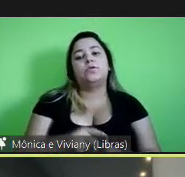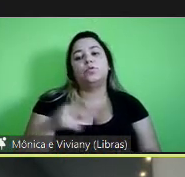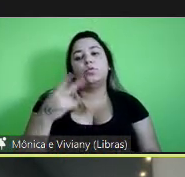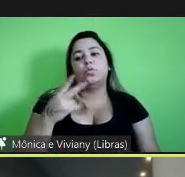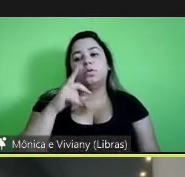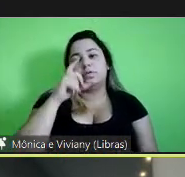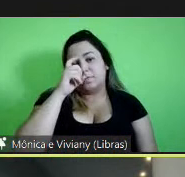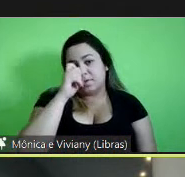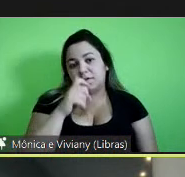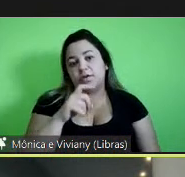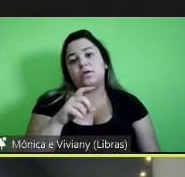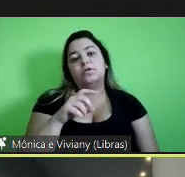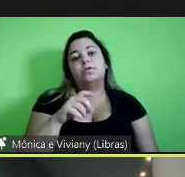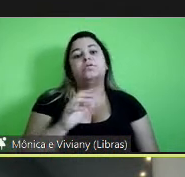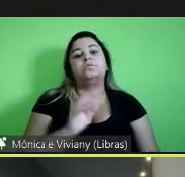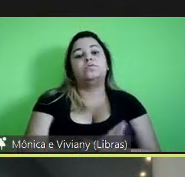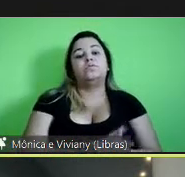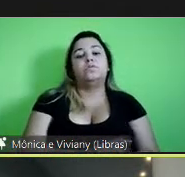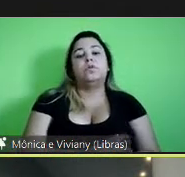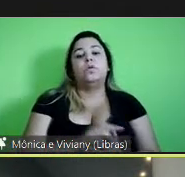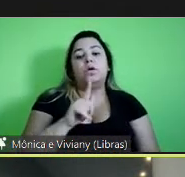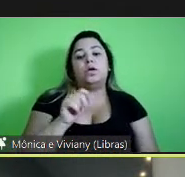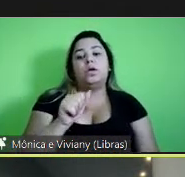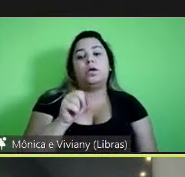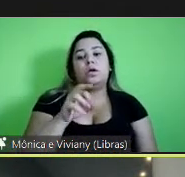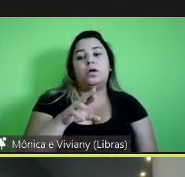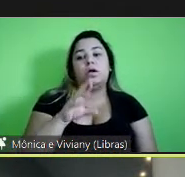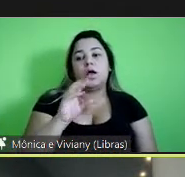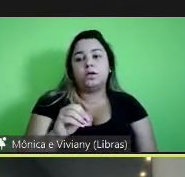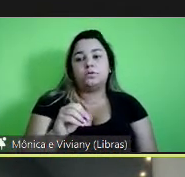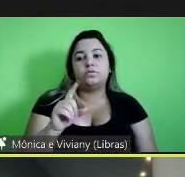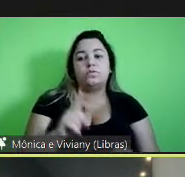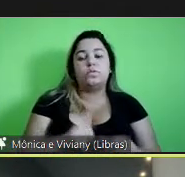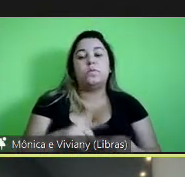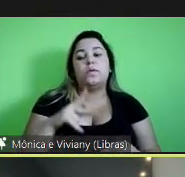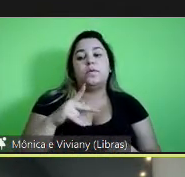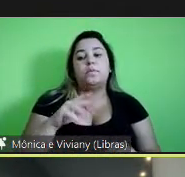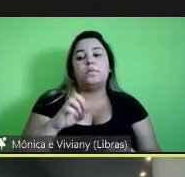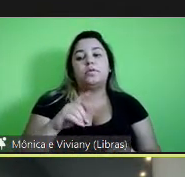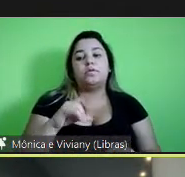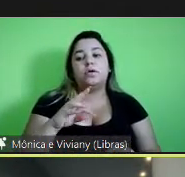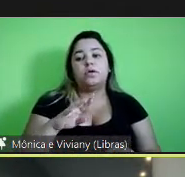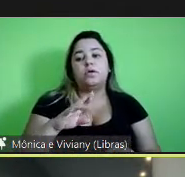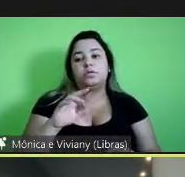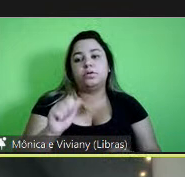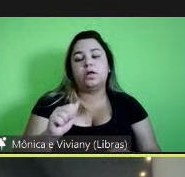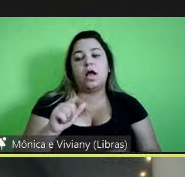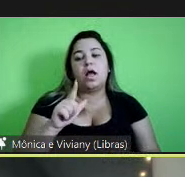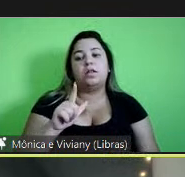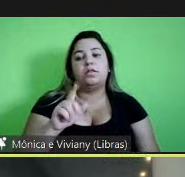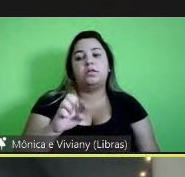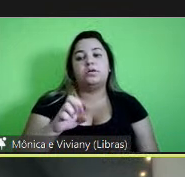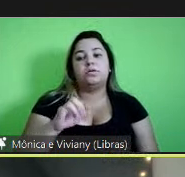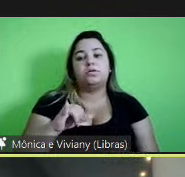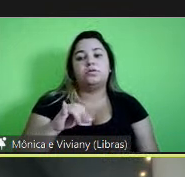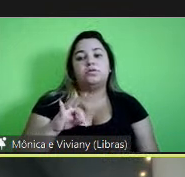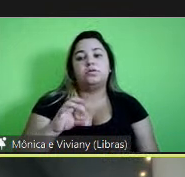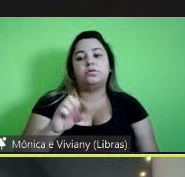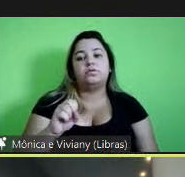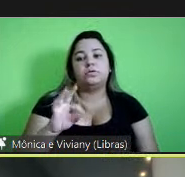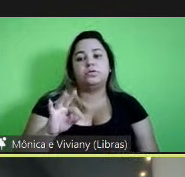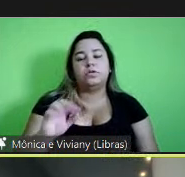helps kids with 2 years old with allergy or food intolerance. And we have a pediatrician and